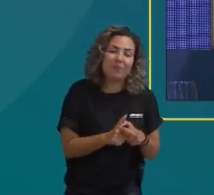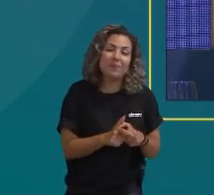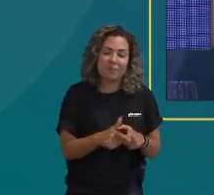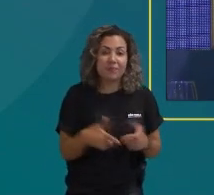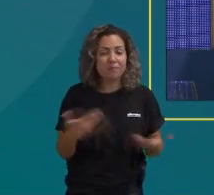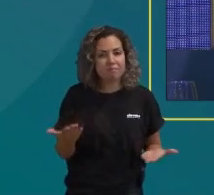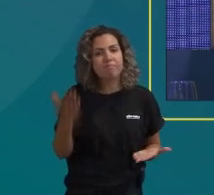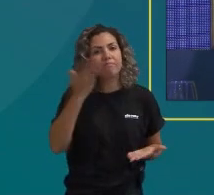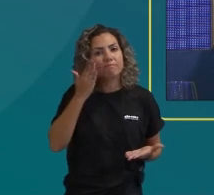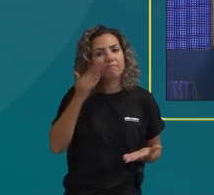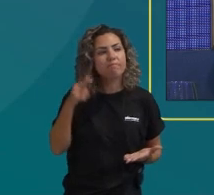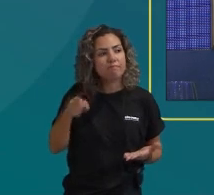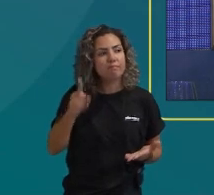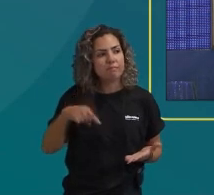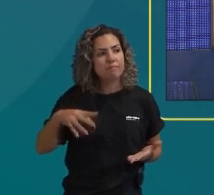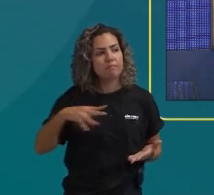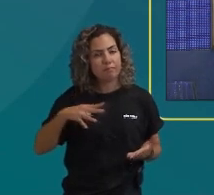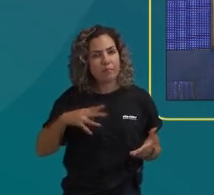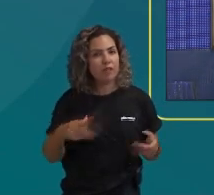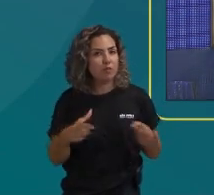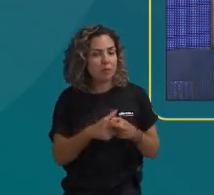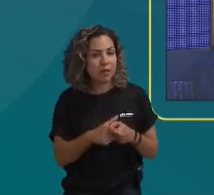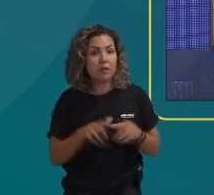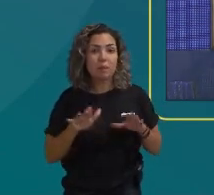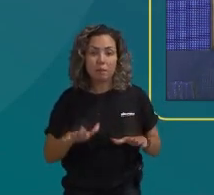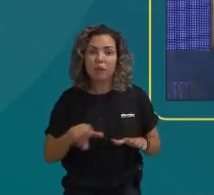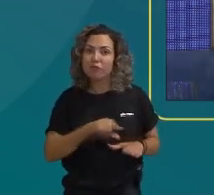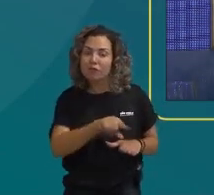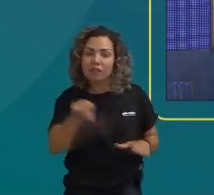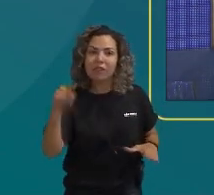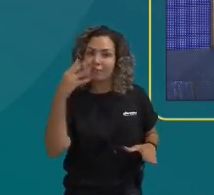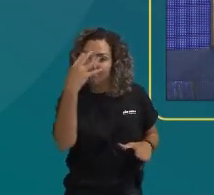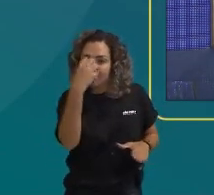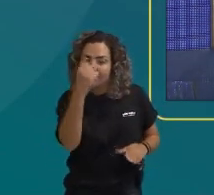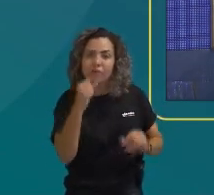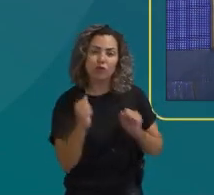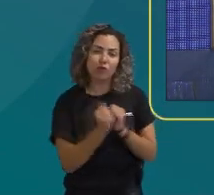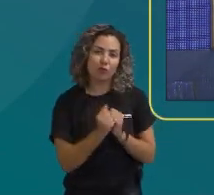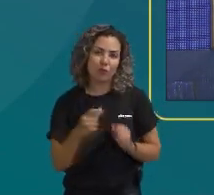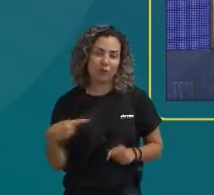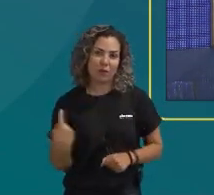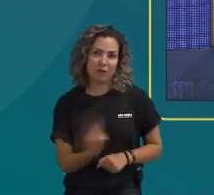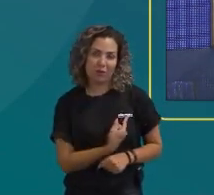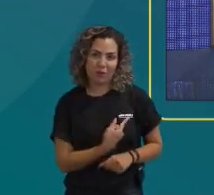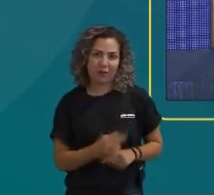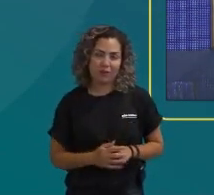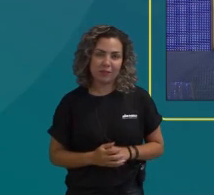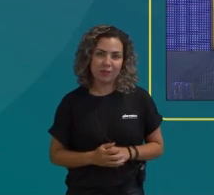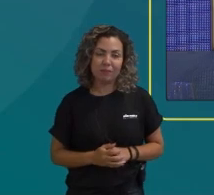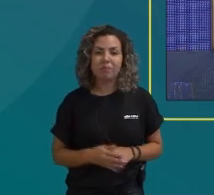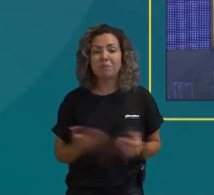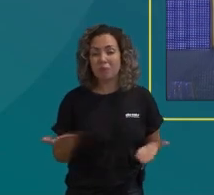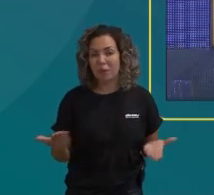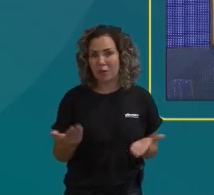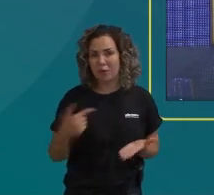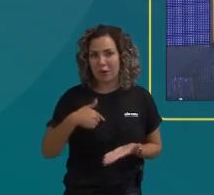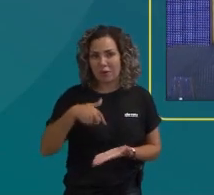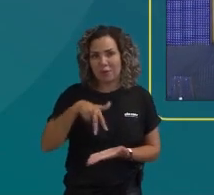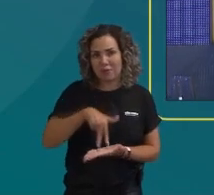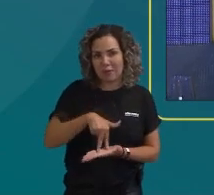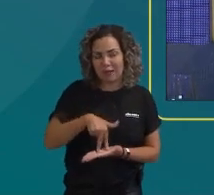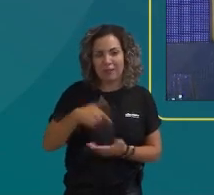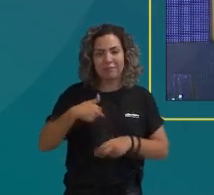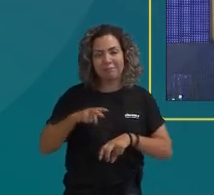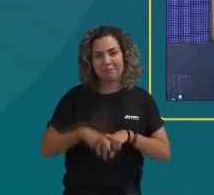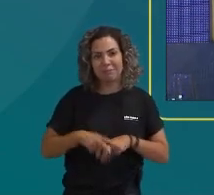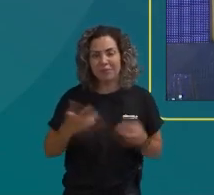beacon of hope and inspiration. Thank you very much. I like standing now, in fact. I'll stand a bit more. But anyway, thank you very, very